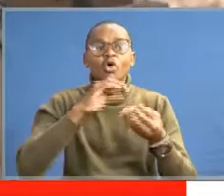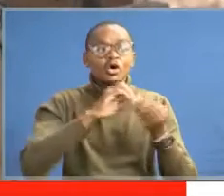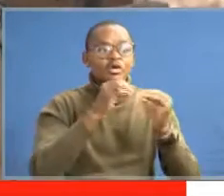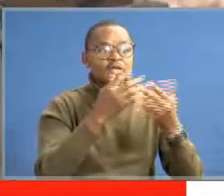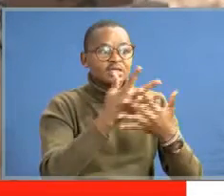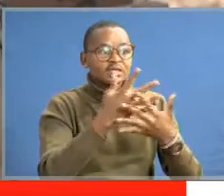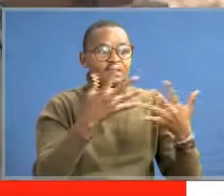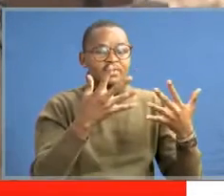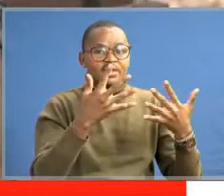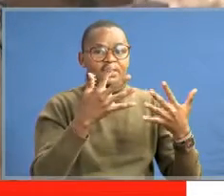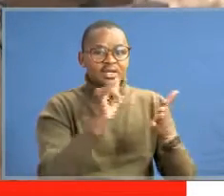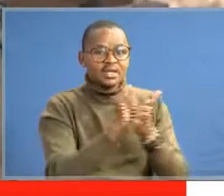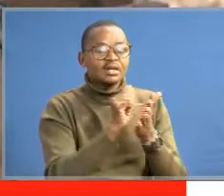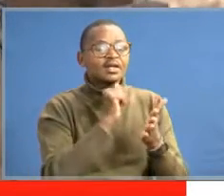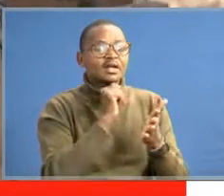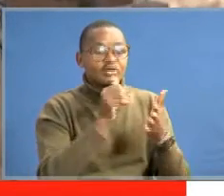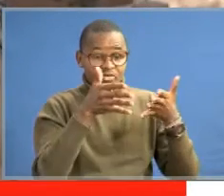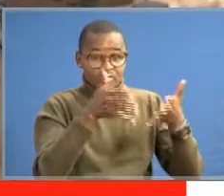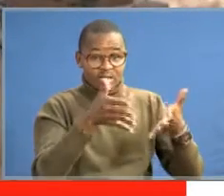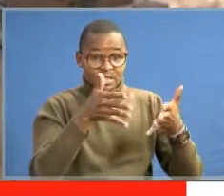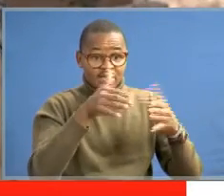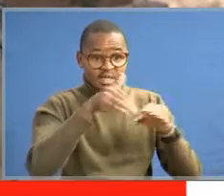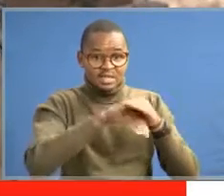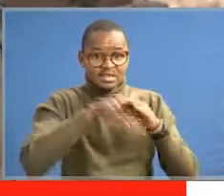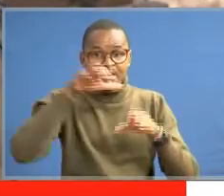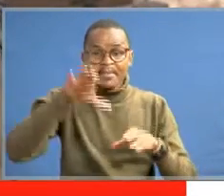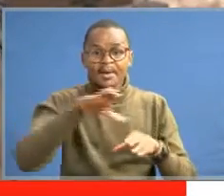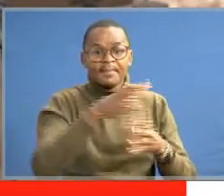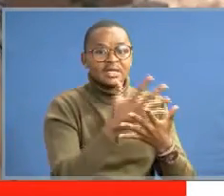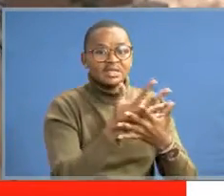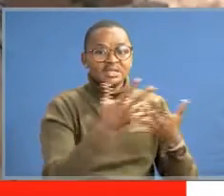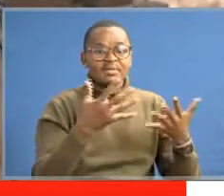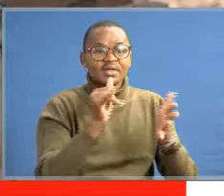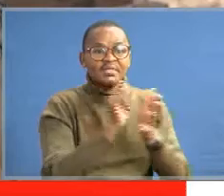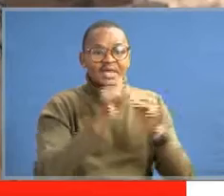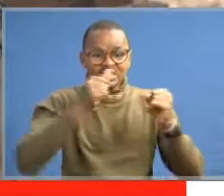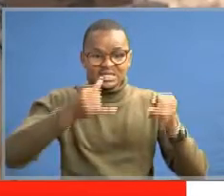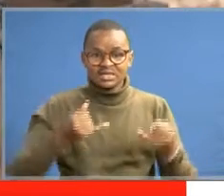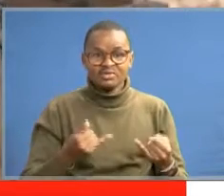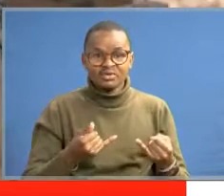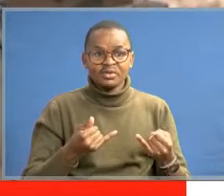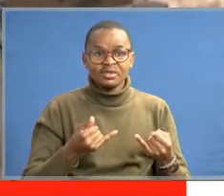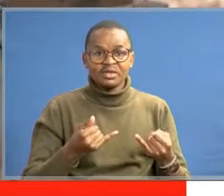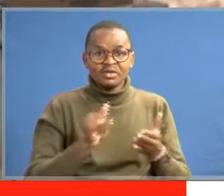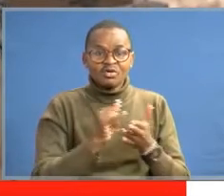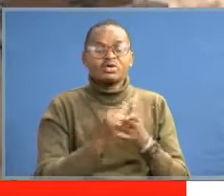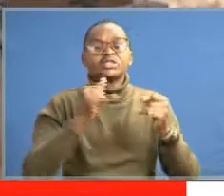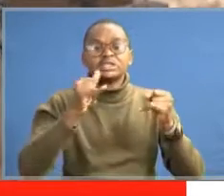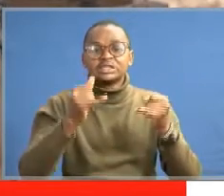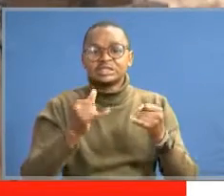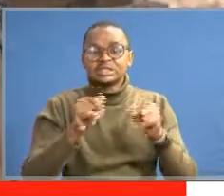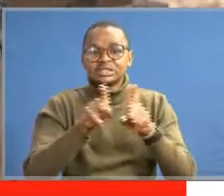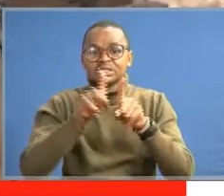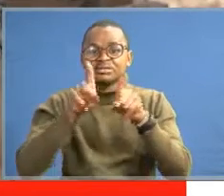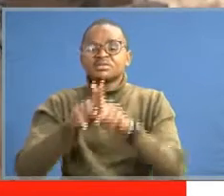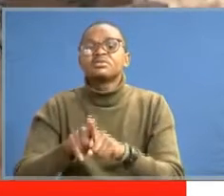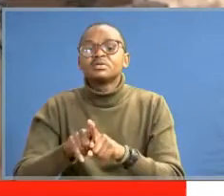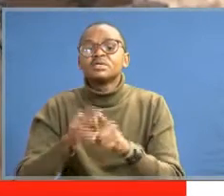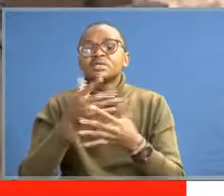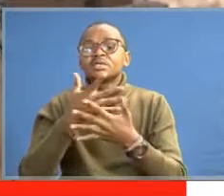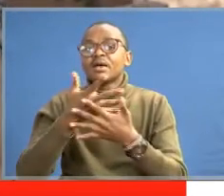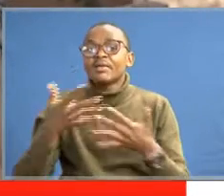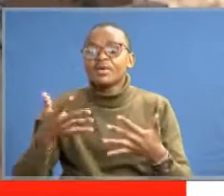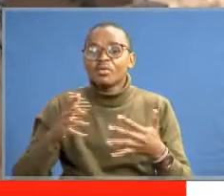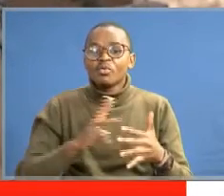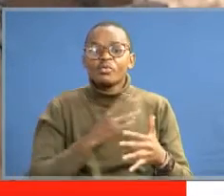something that does not exist in the market, something that was new, something that was refreshing, and also something